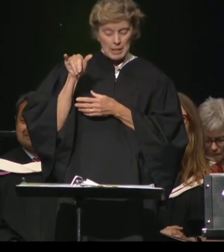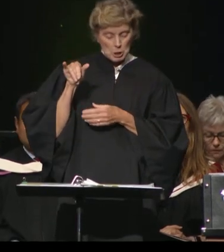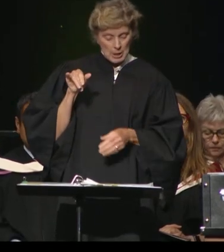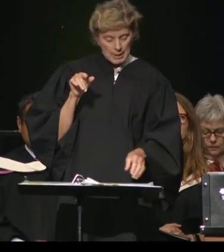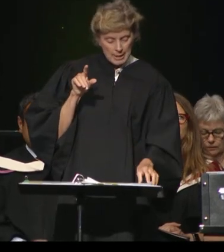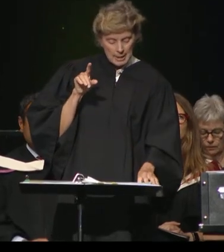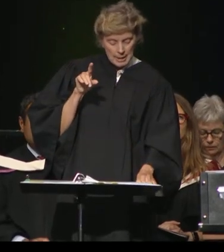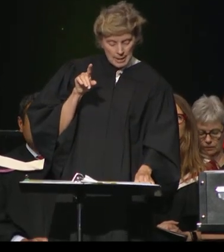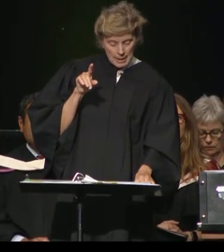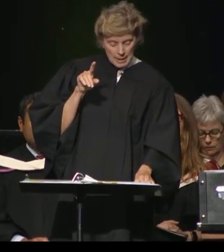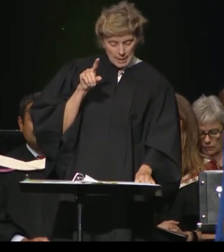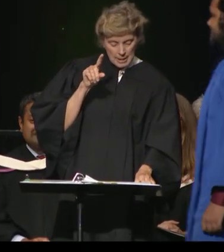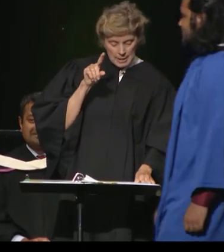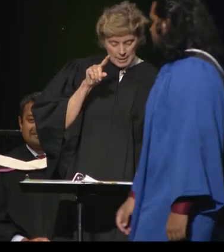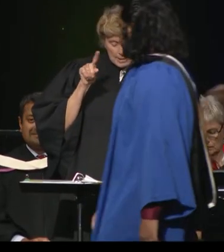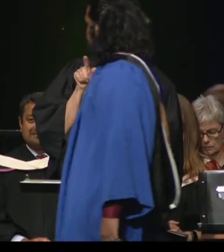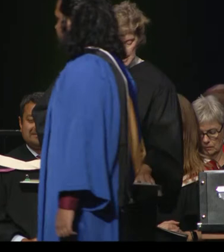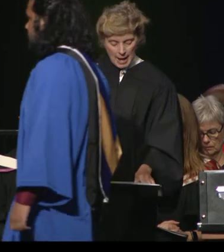Zarif Alam.